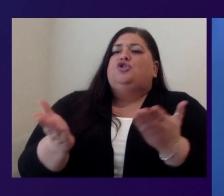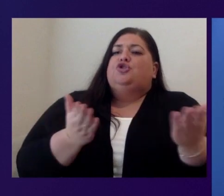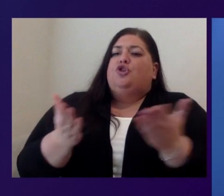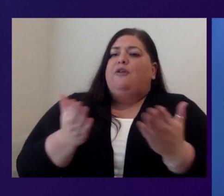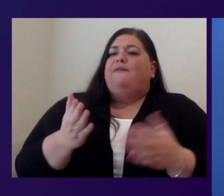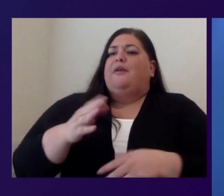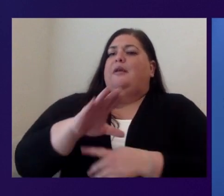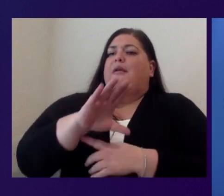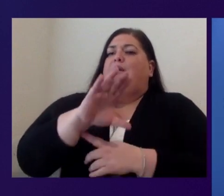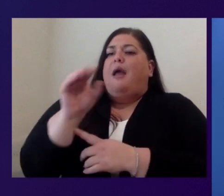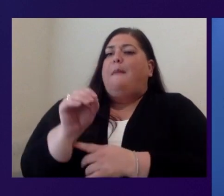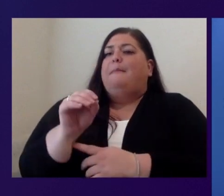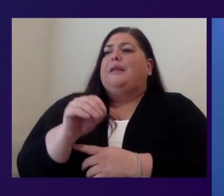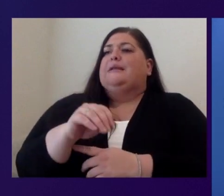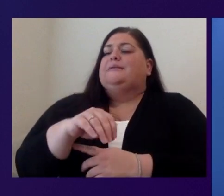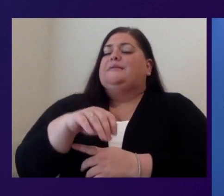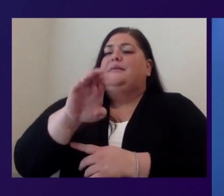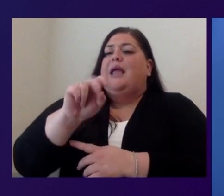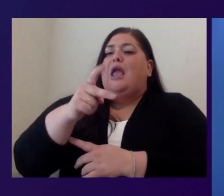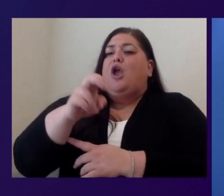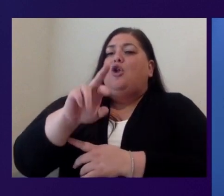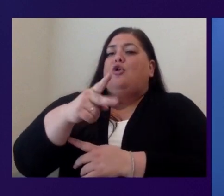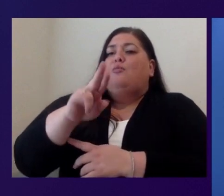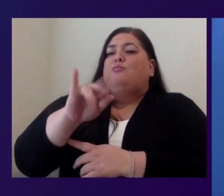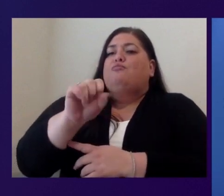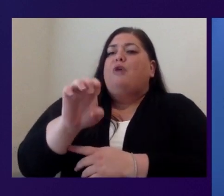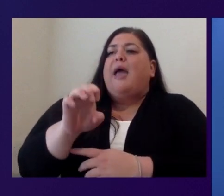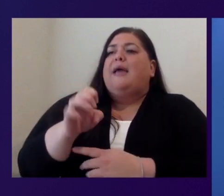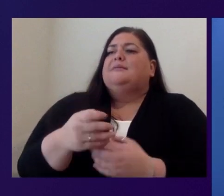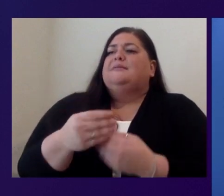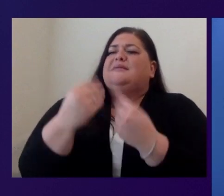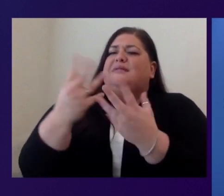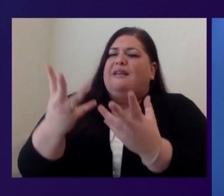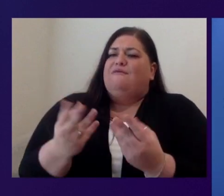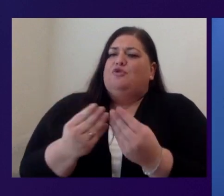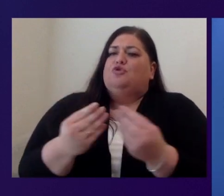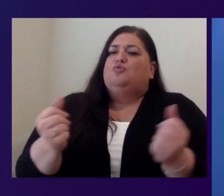enterprises with solutions for their digital workplace.